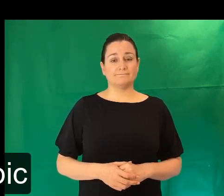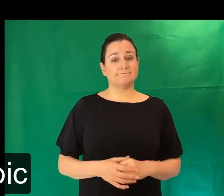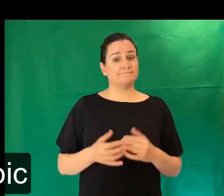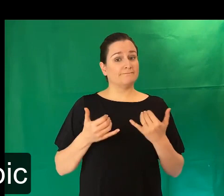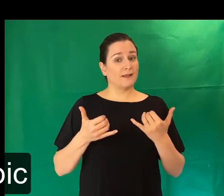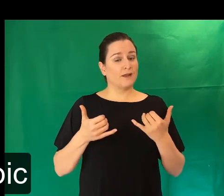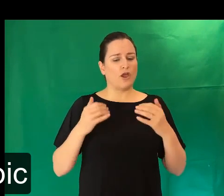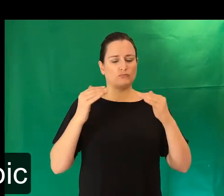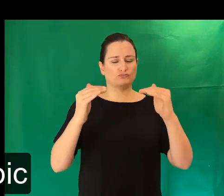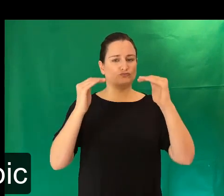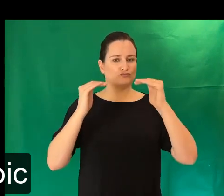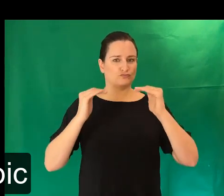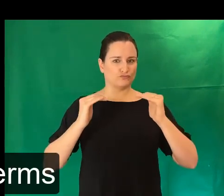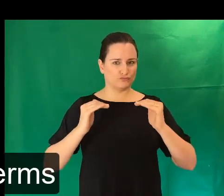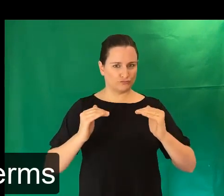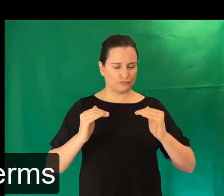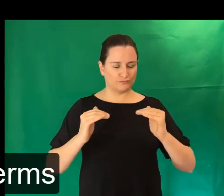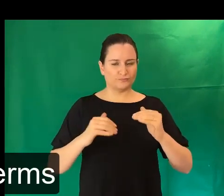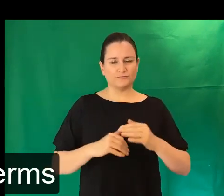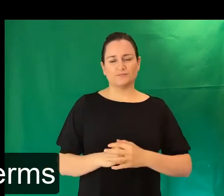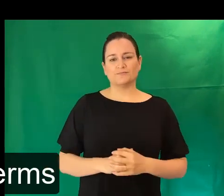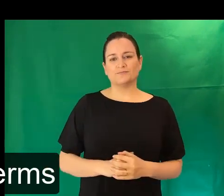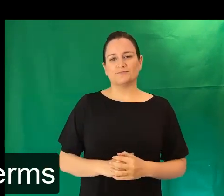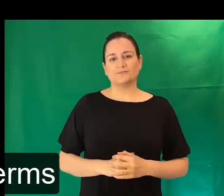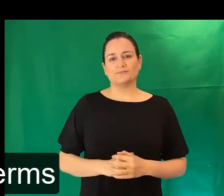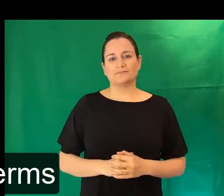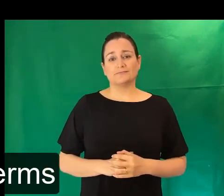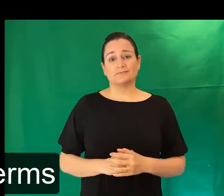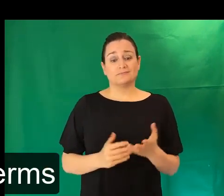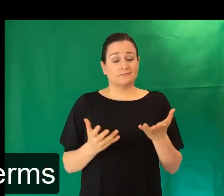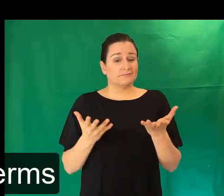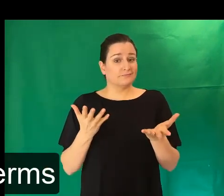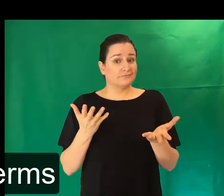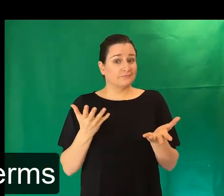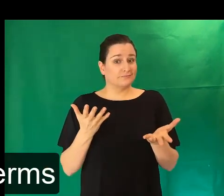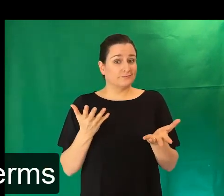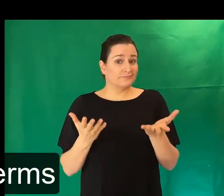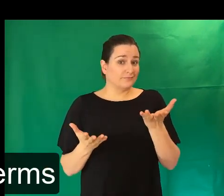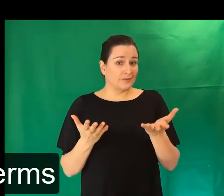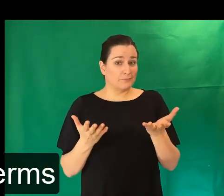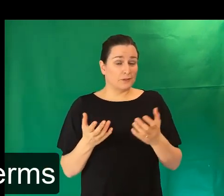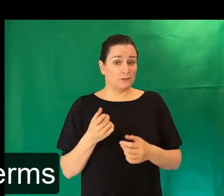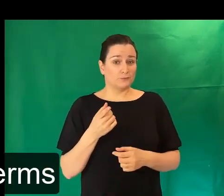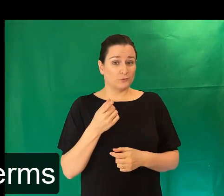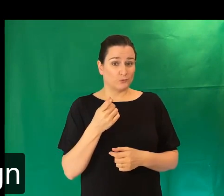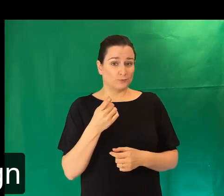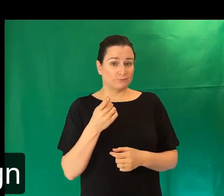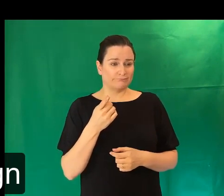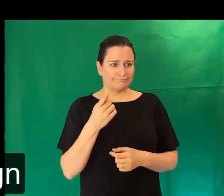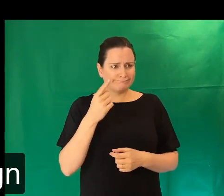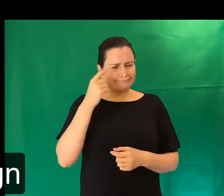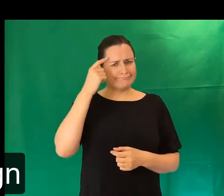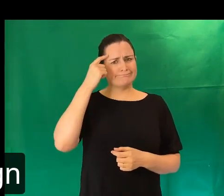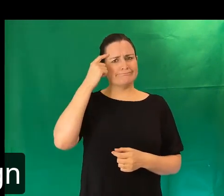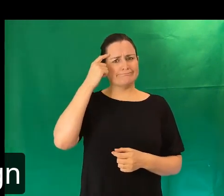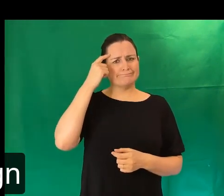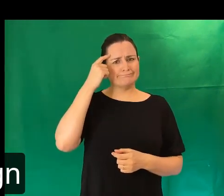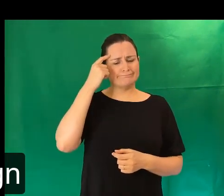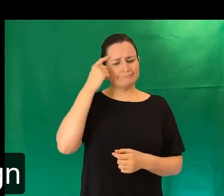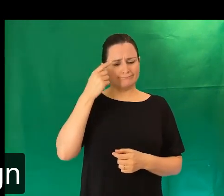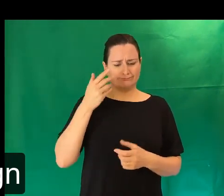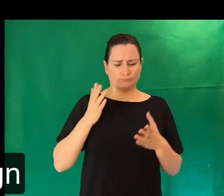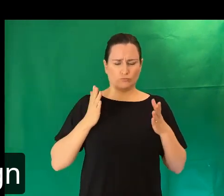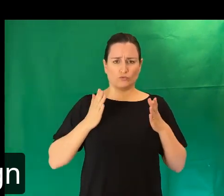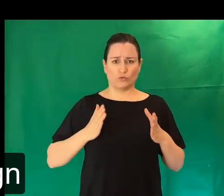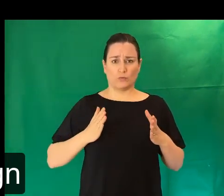Let's move on to a topic where you may have an idea that in terms of brain